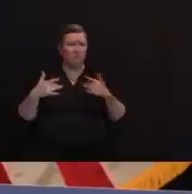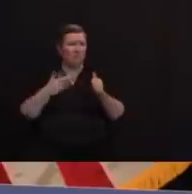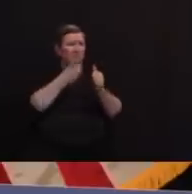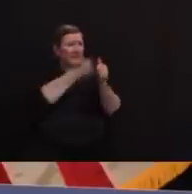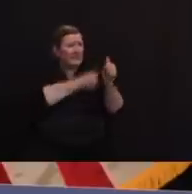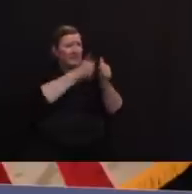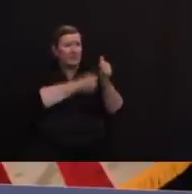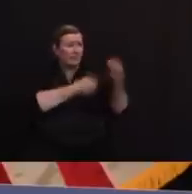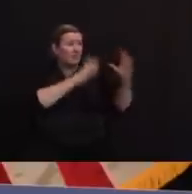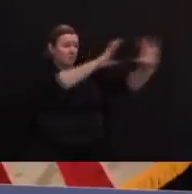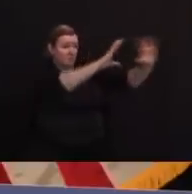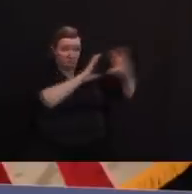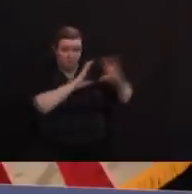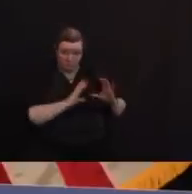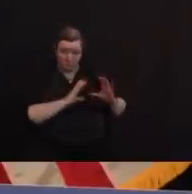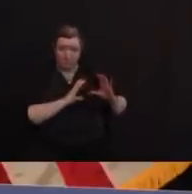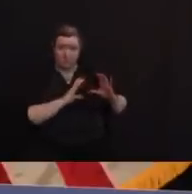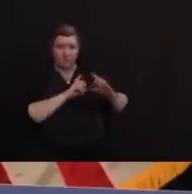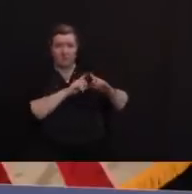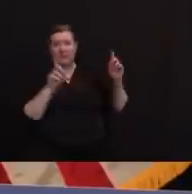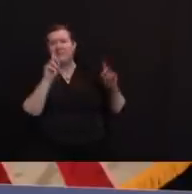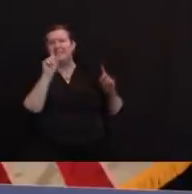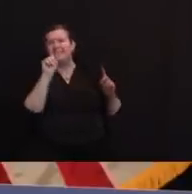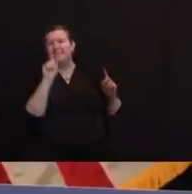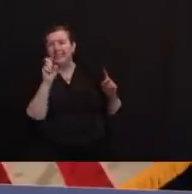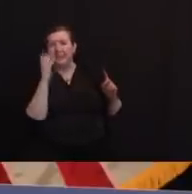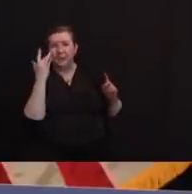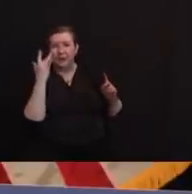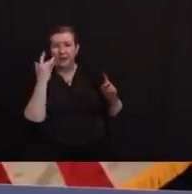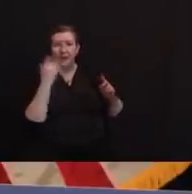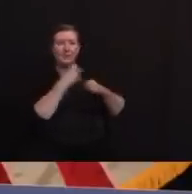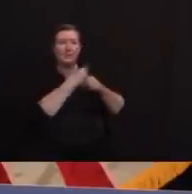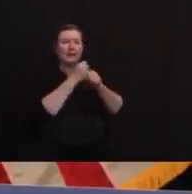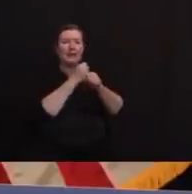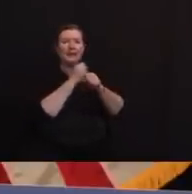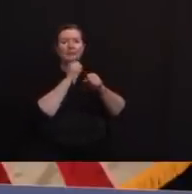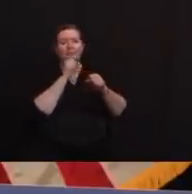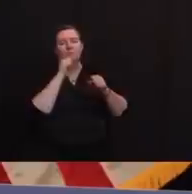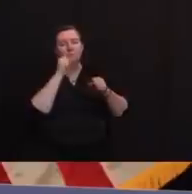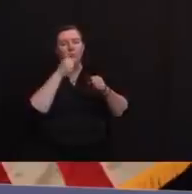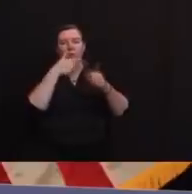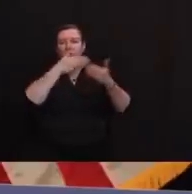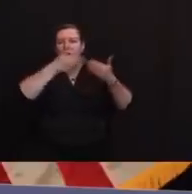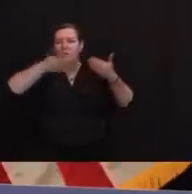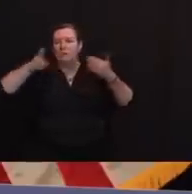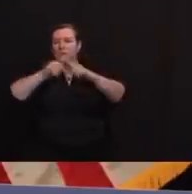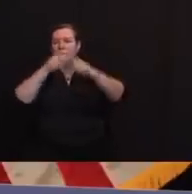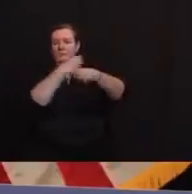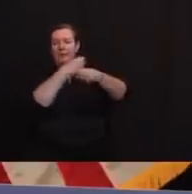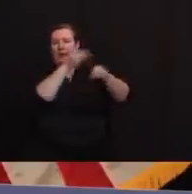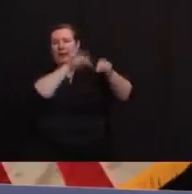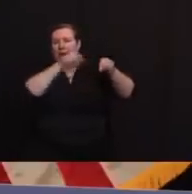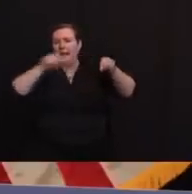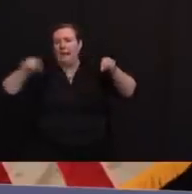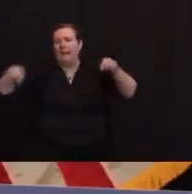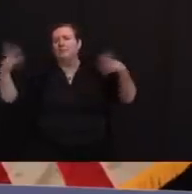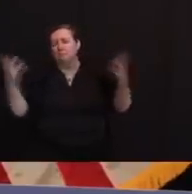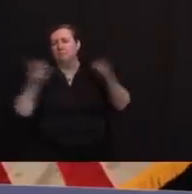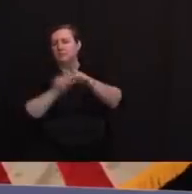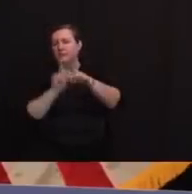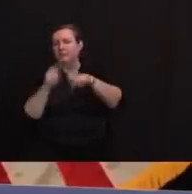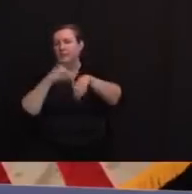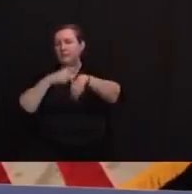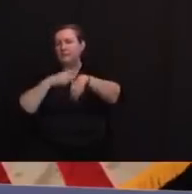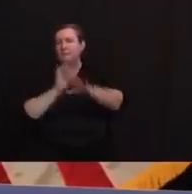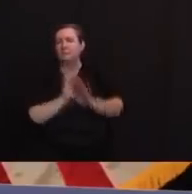what's coming out of the manufacturer. But I have no doubt that we're going to use those. If they don't have individuals